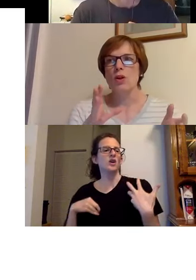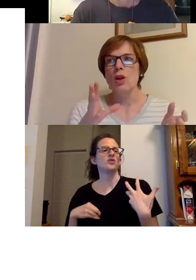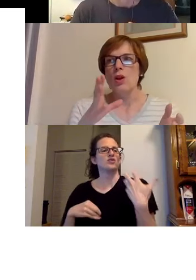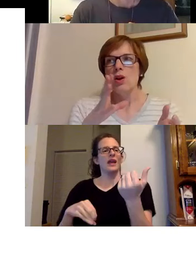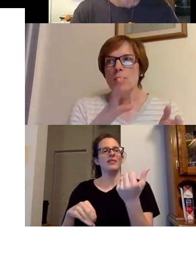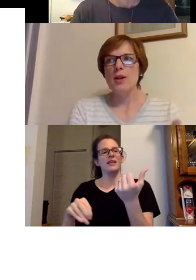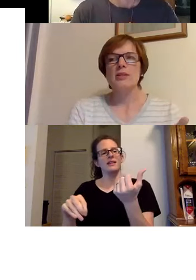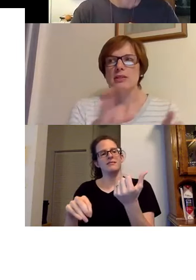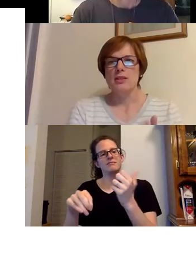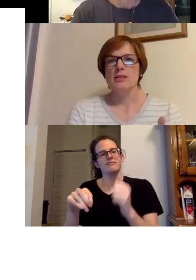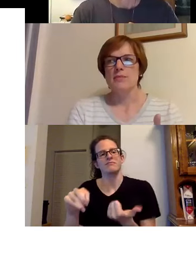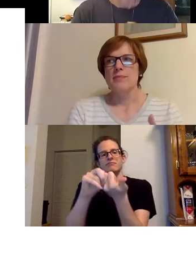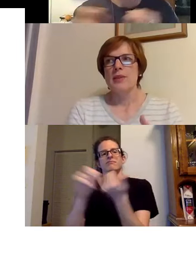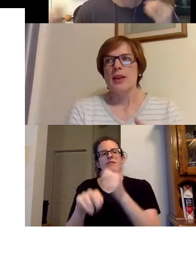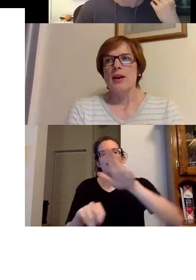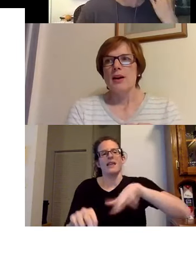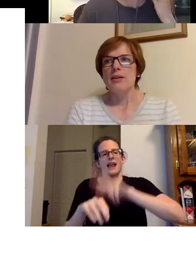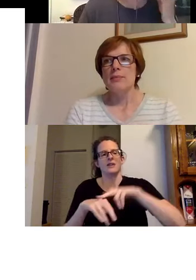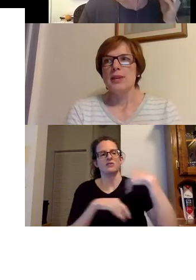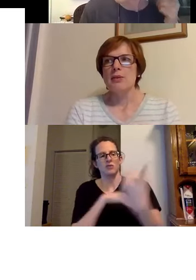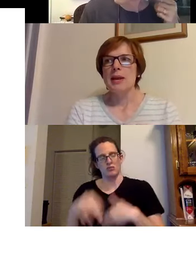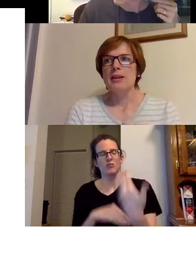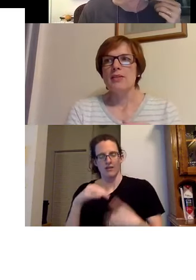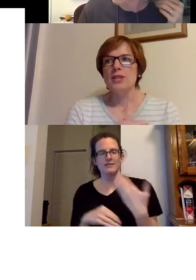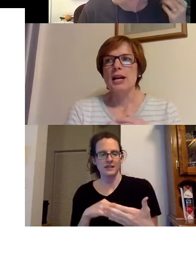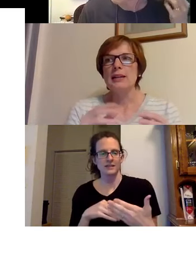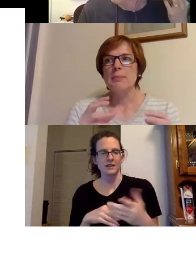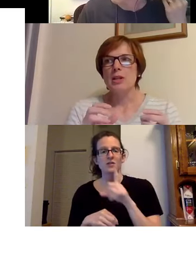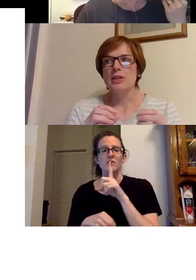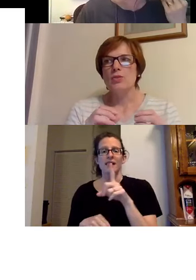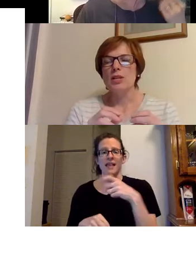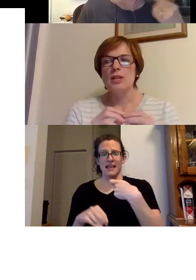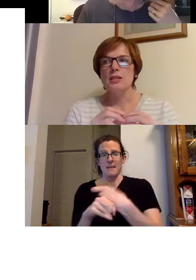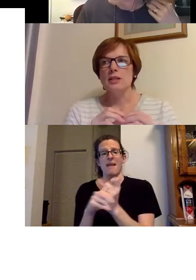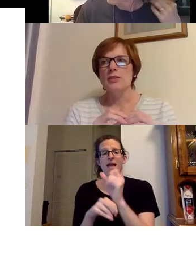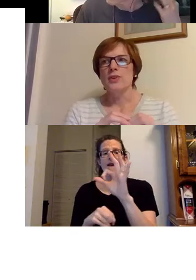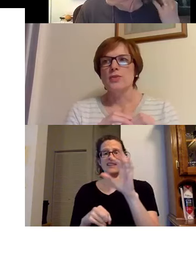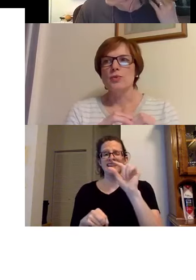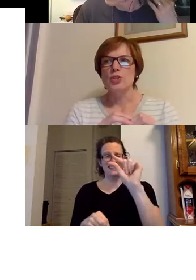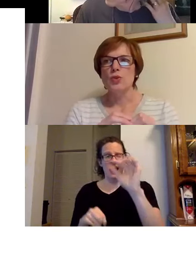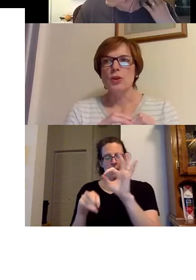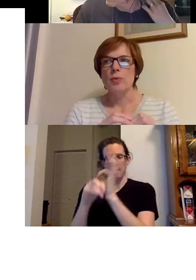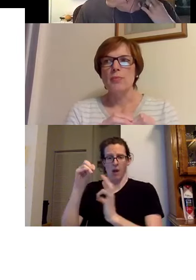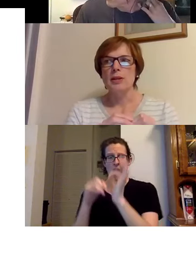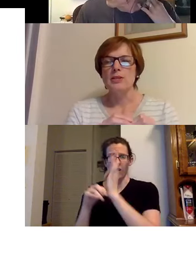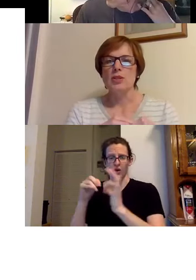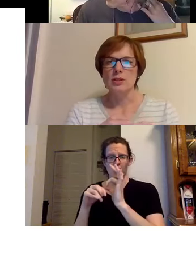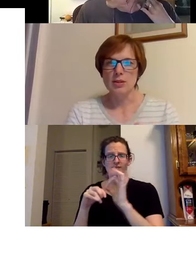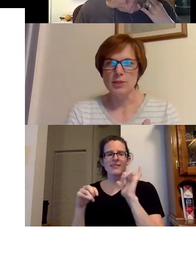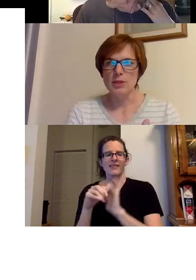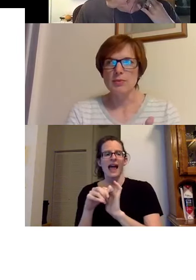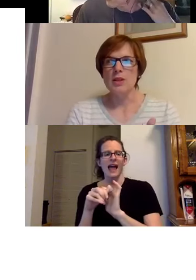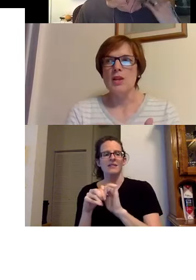natural processes. They're made of tiny molecules that can deliver restorative properties to